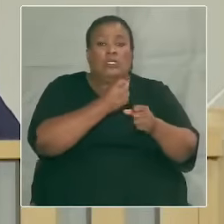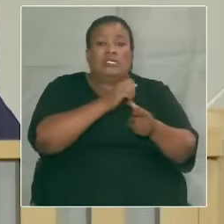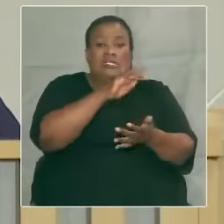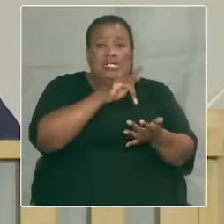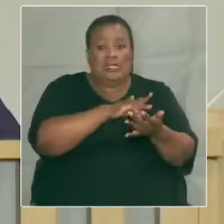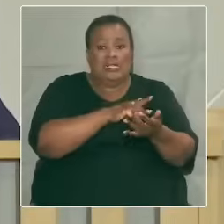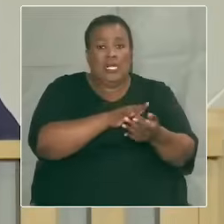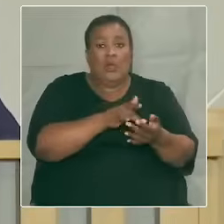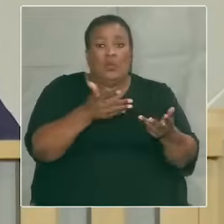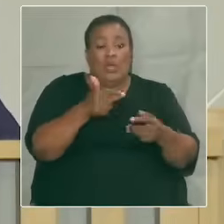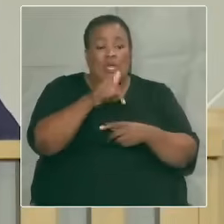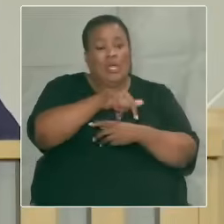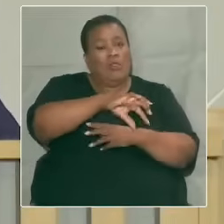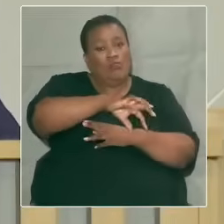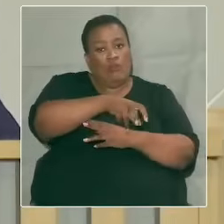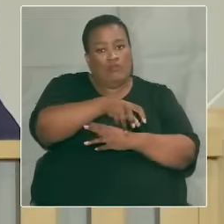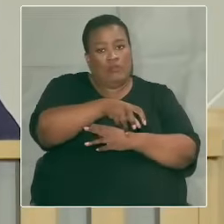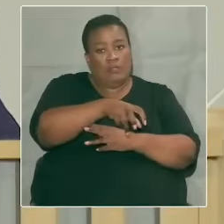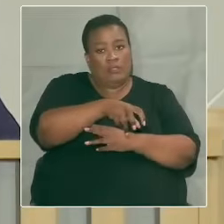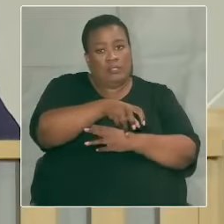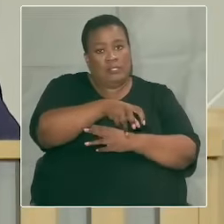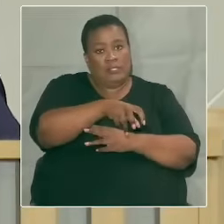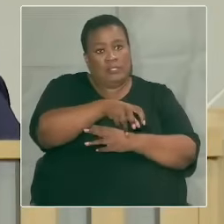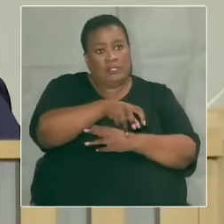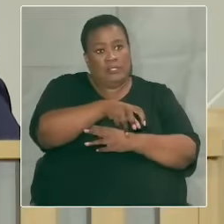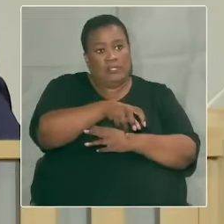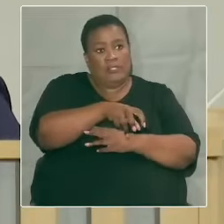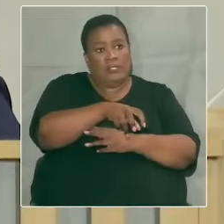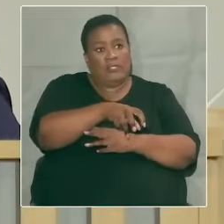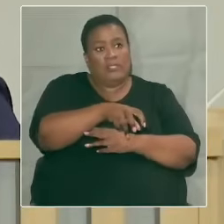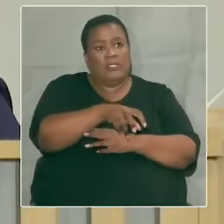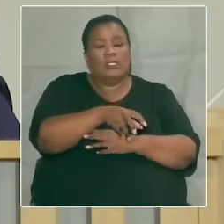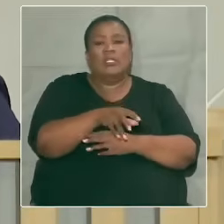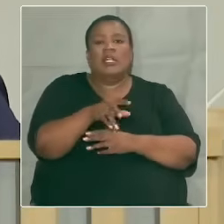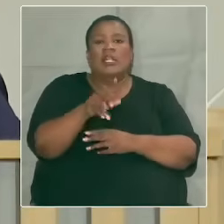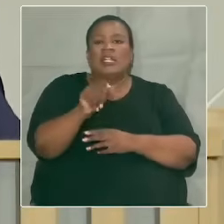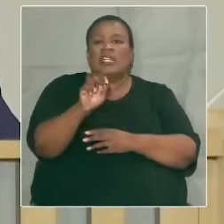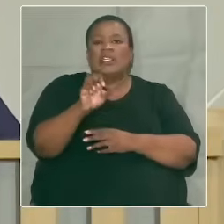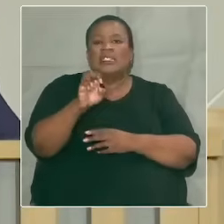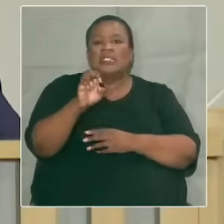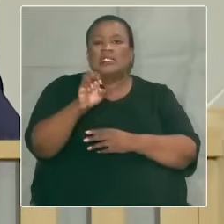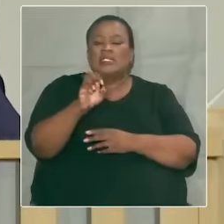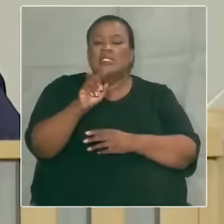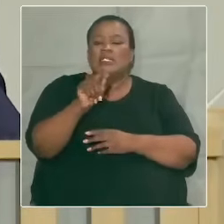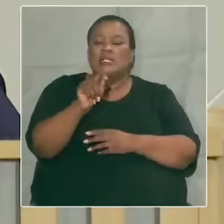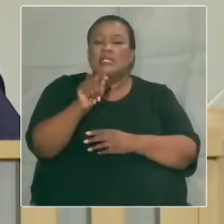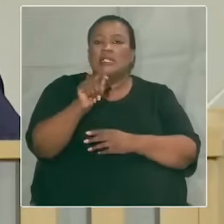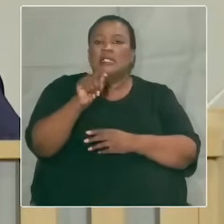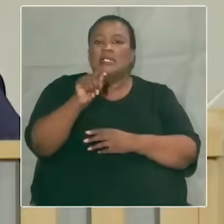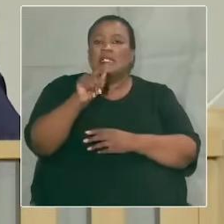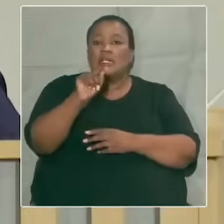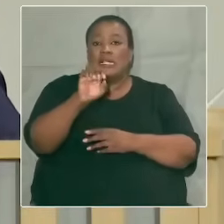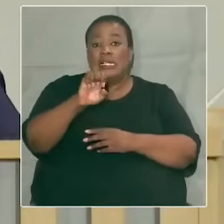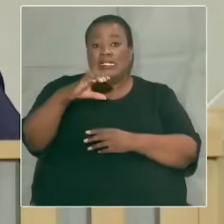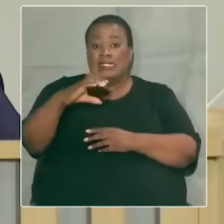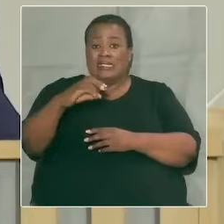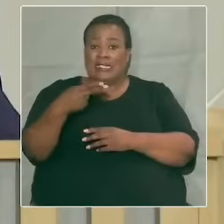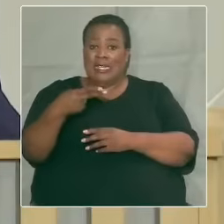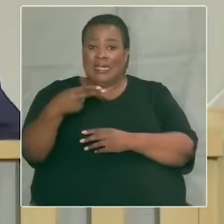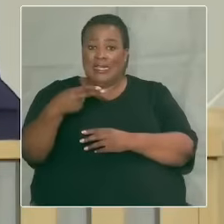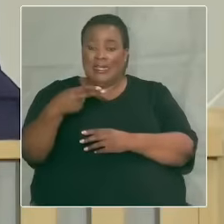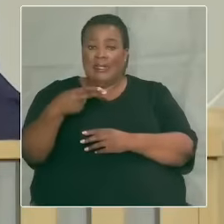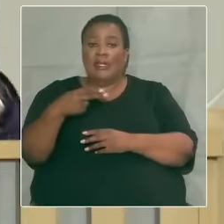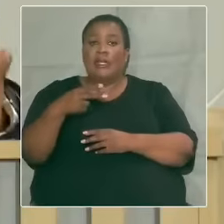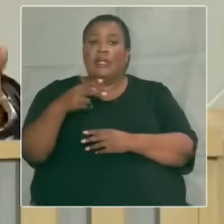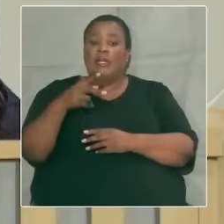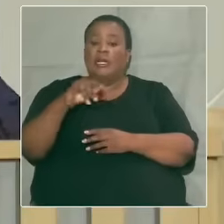you have got TechJox. TechJox is a tactical operations center, meaning